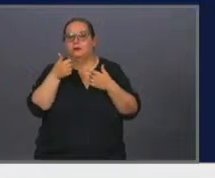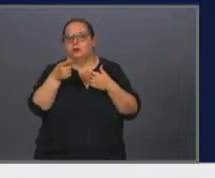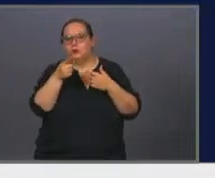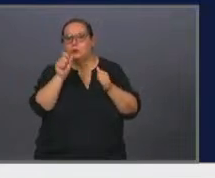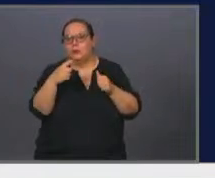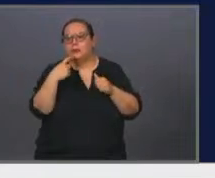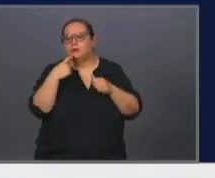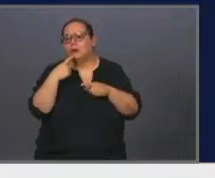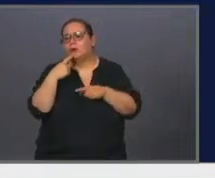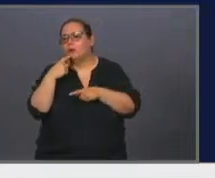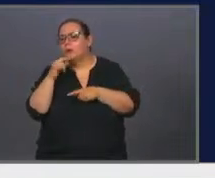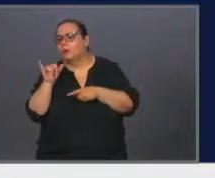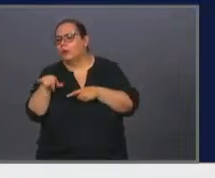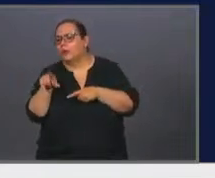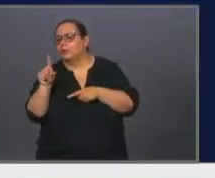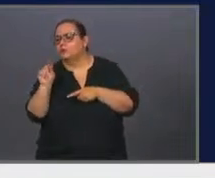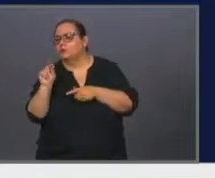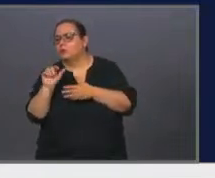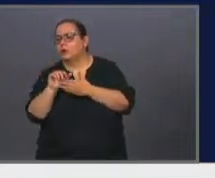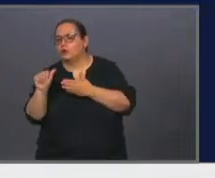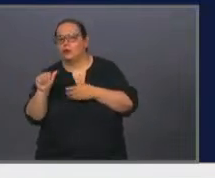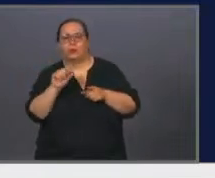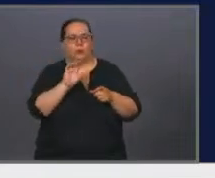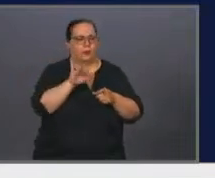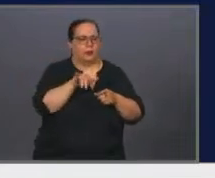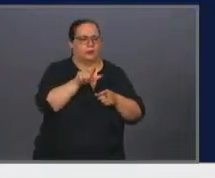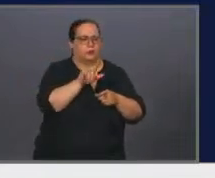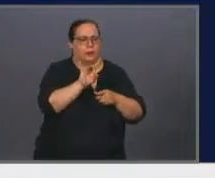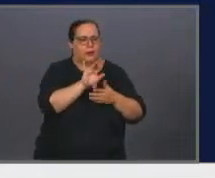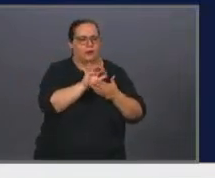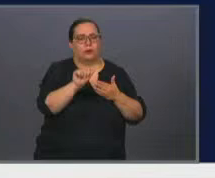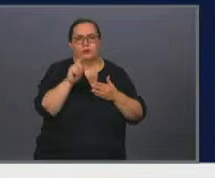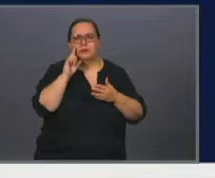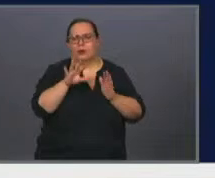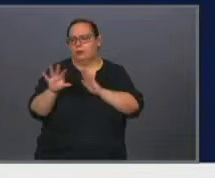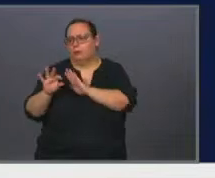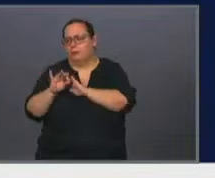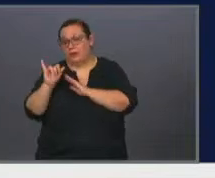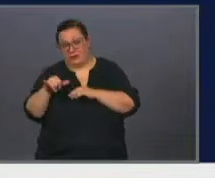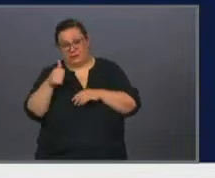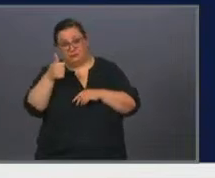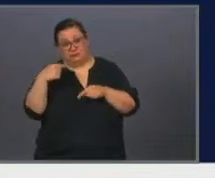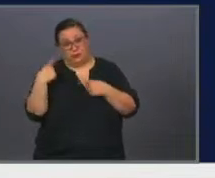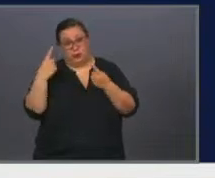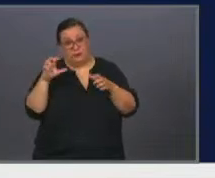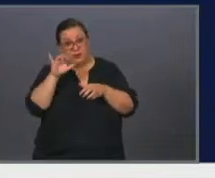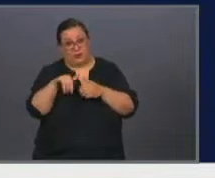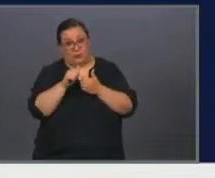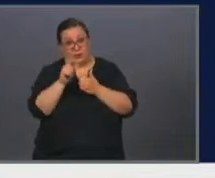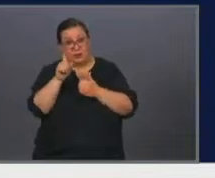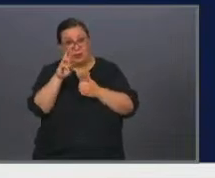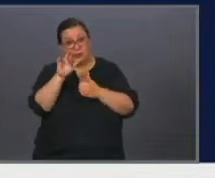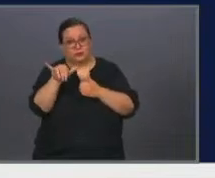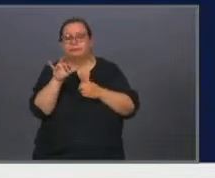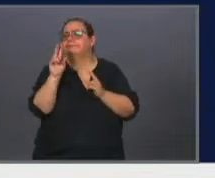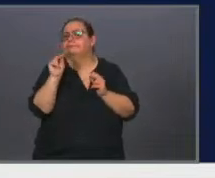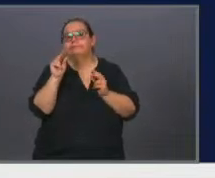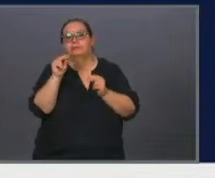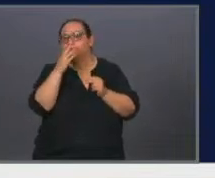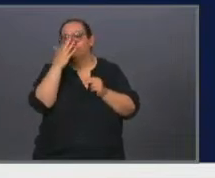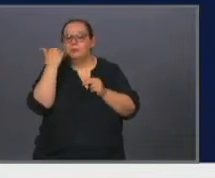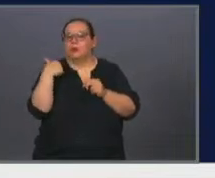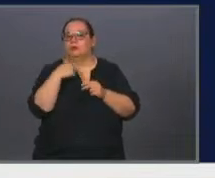$20, this is, $28, I'm going to choose this. Have you ever done that with your x-rays? No, you've never done that, because we don't allow and we